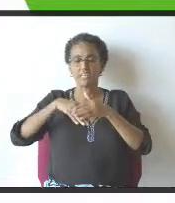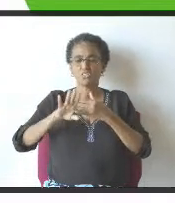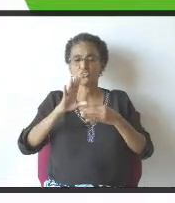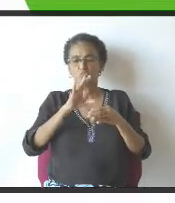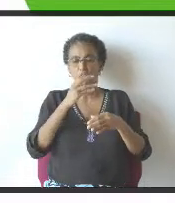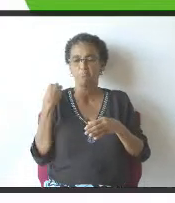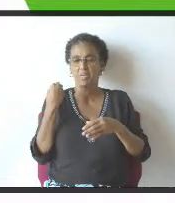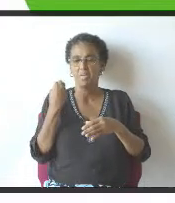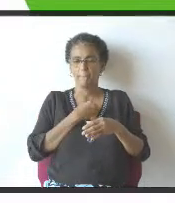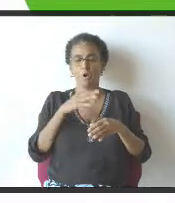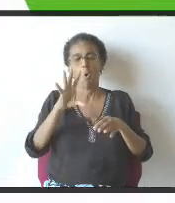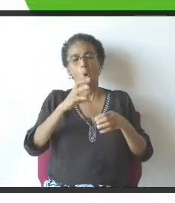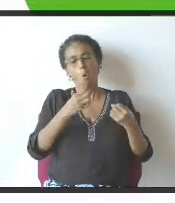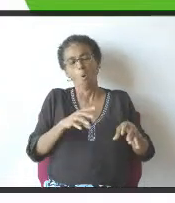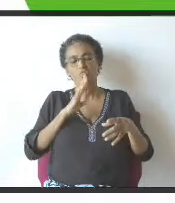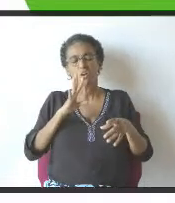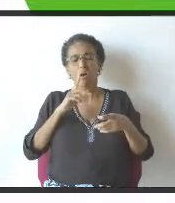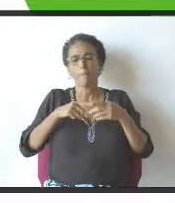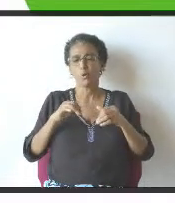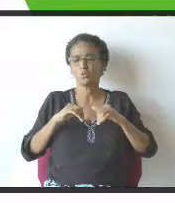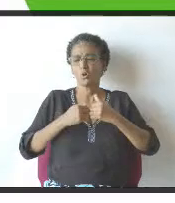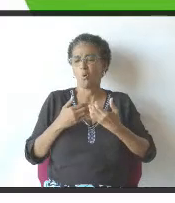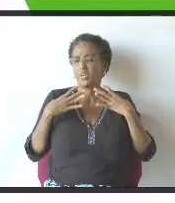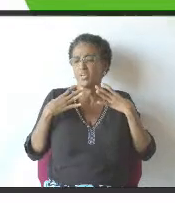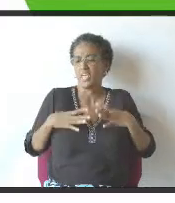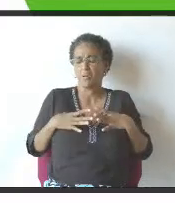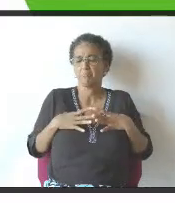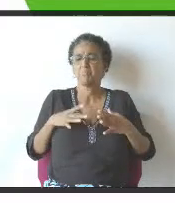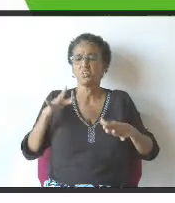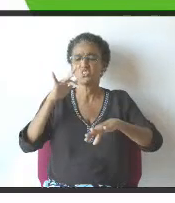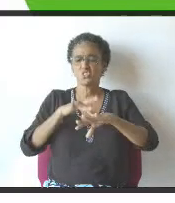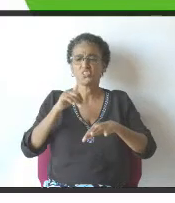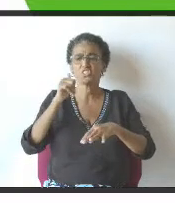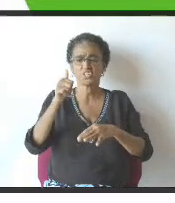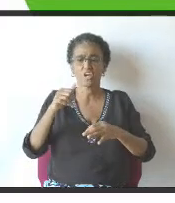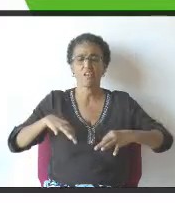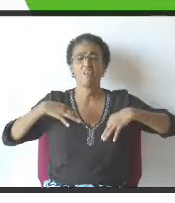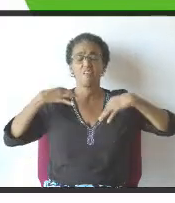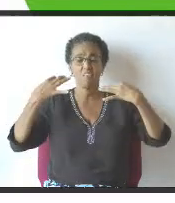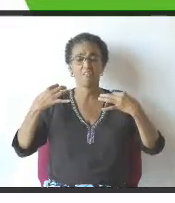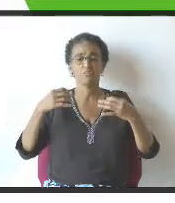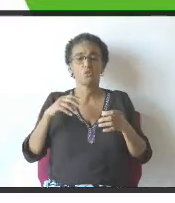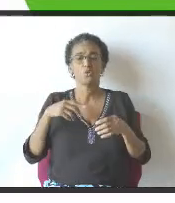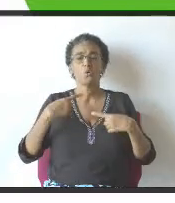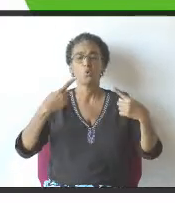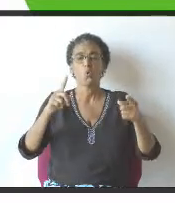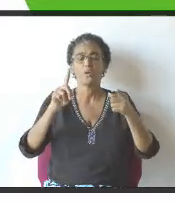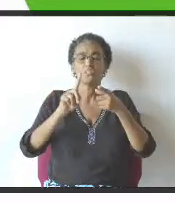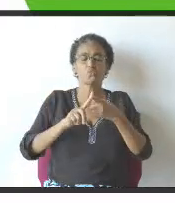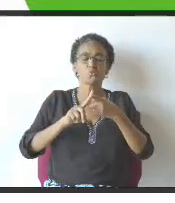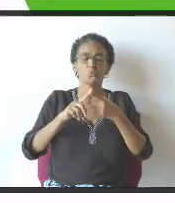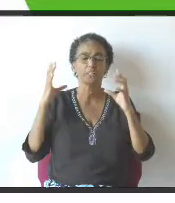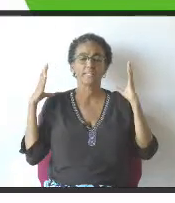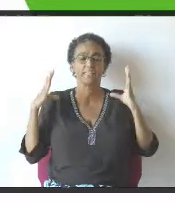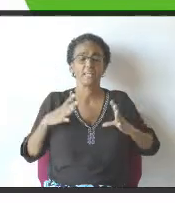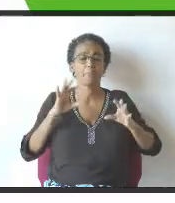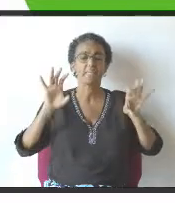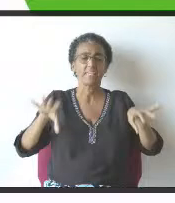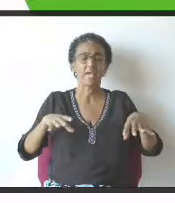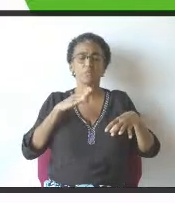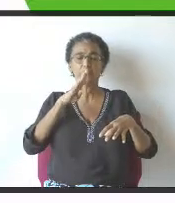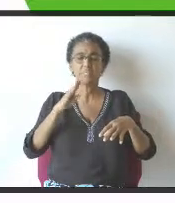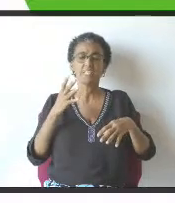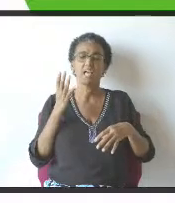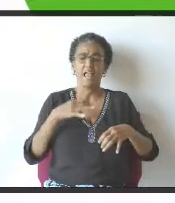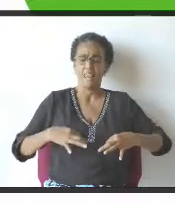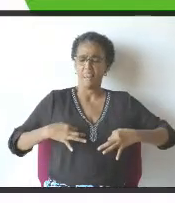impacted their lives and so forth. Youth conferences, something like this, can be a life-changing experience for young people. And whatever you're trying to accomplish in